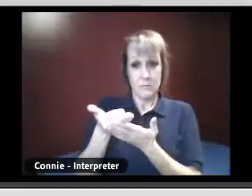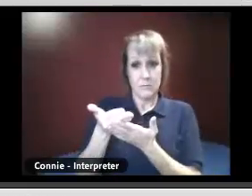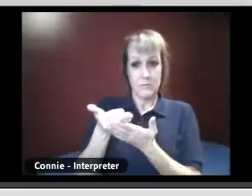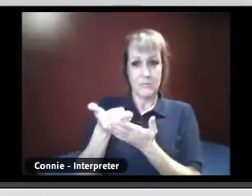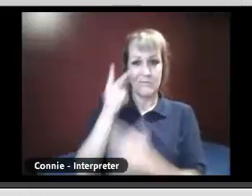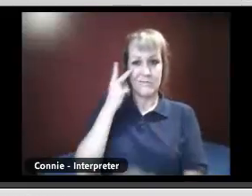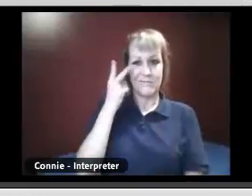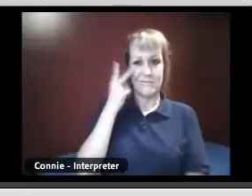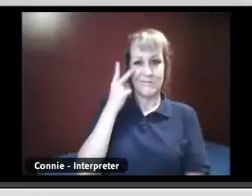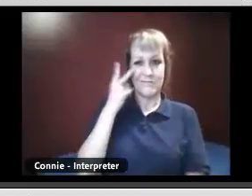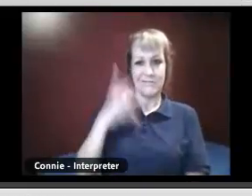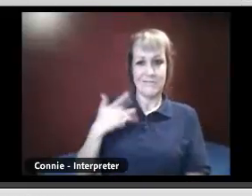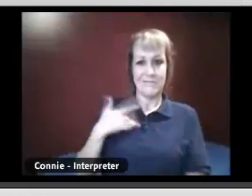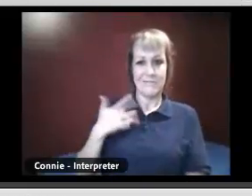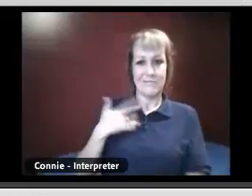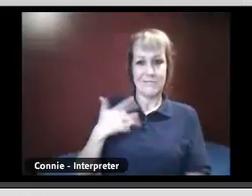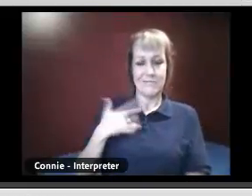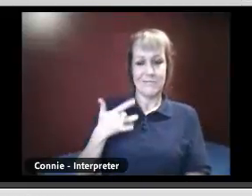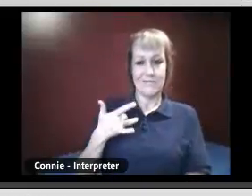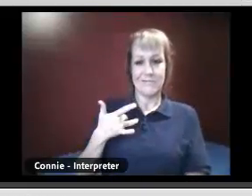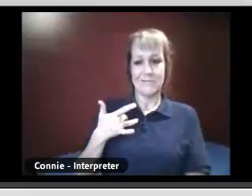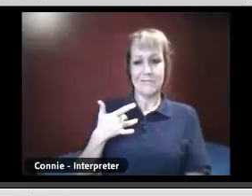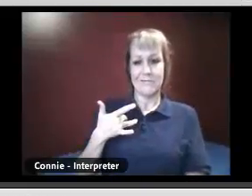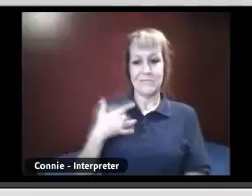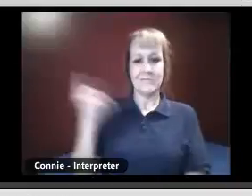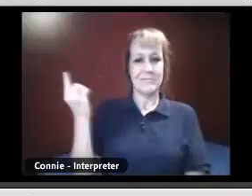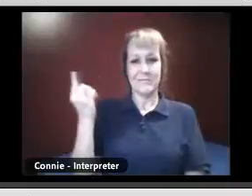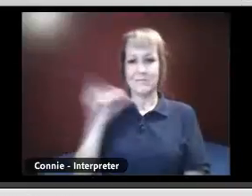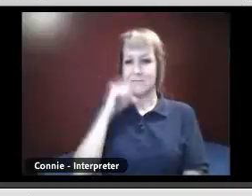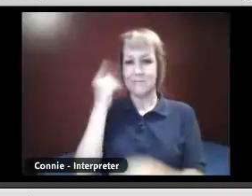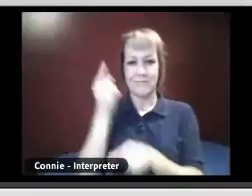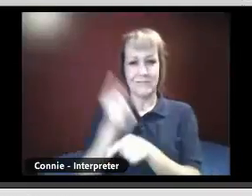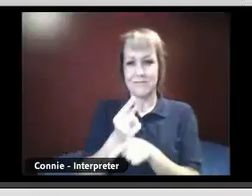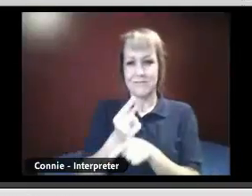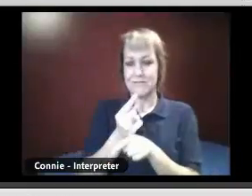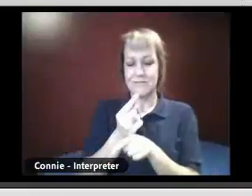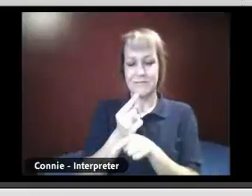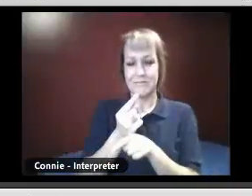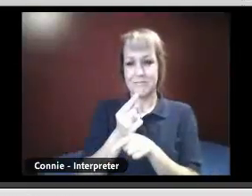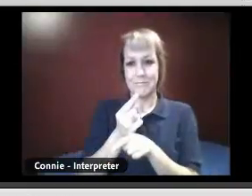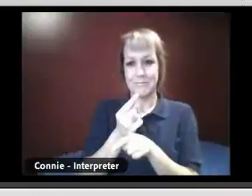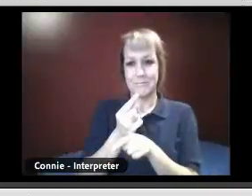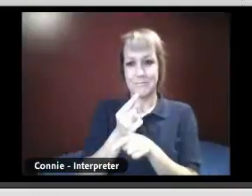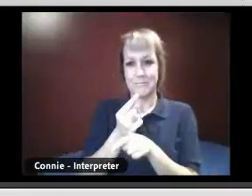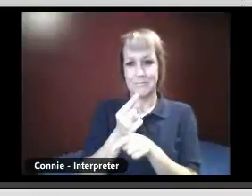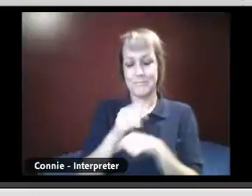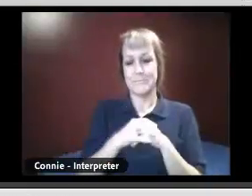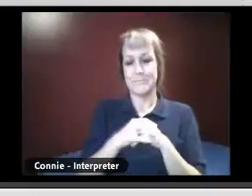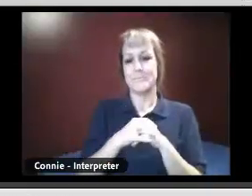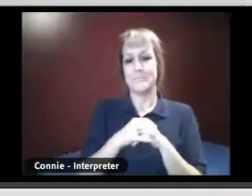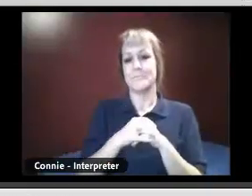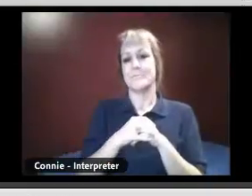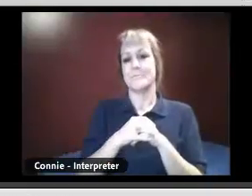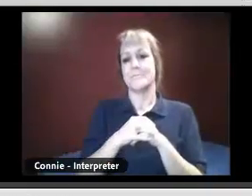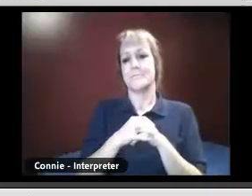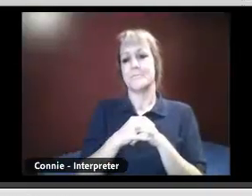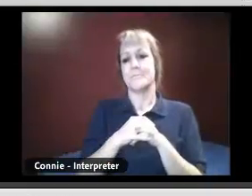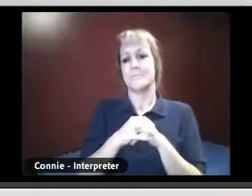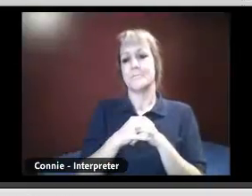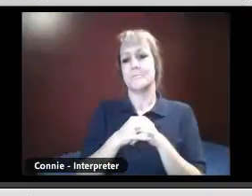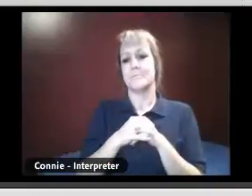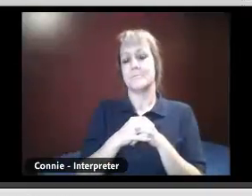pick up an atmosphere, right away, that something wasn't right. And he pulled